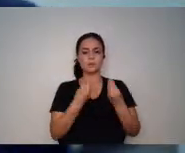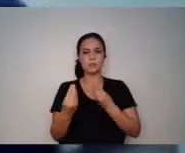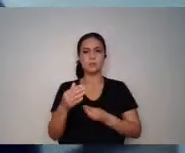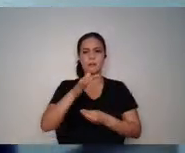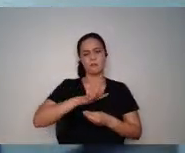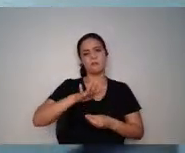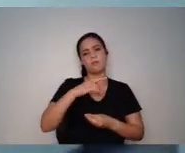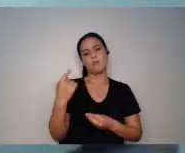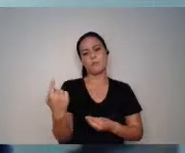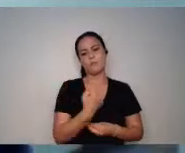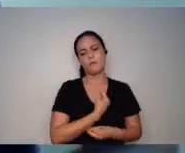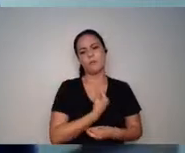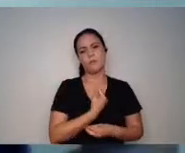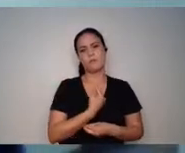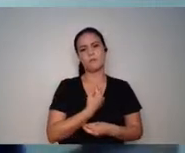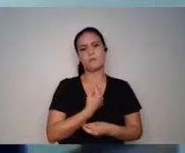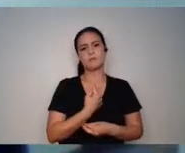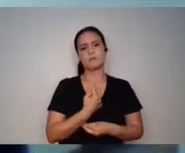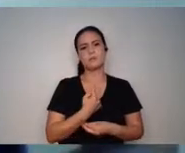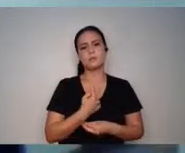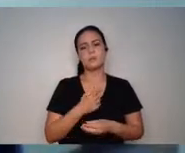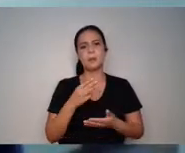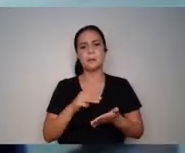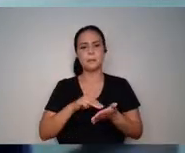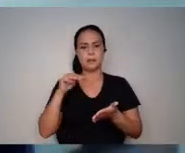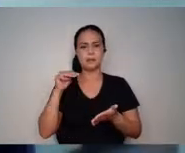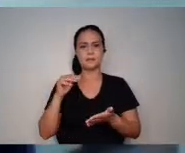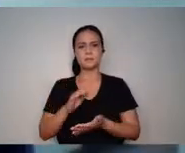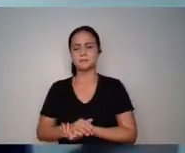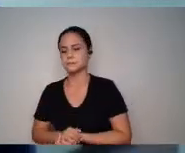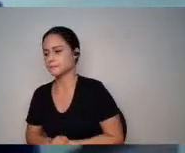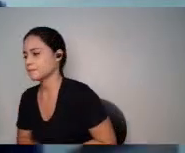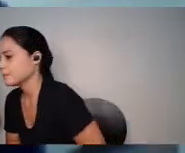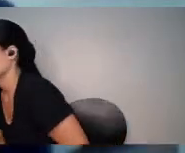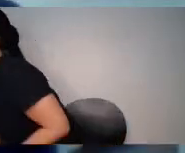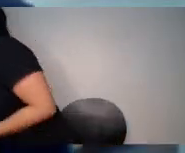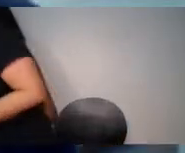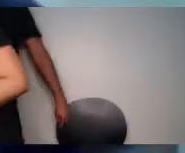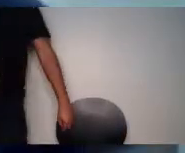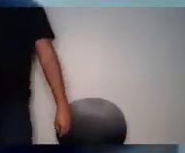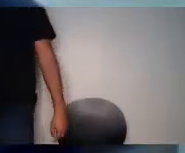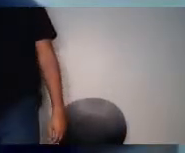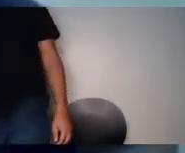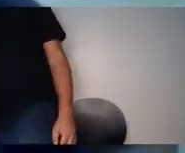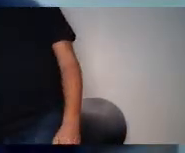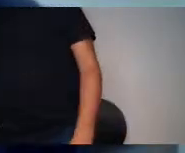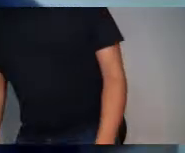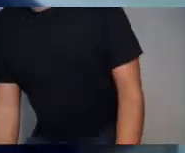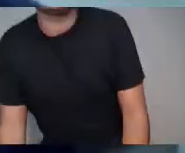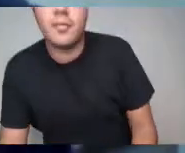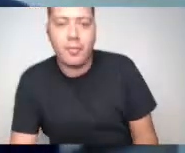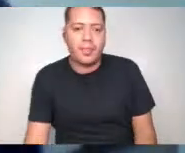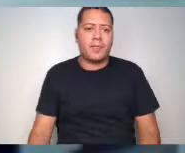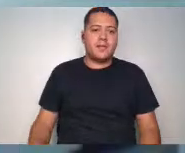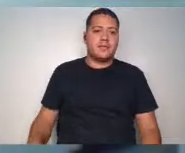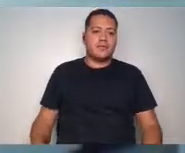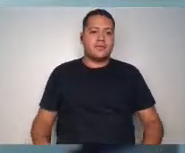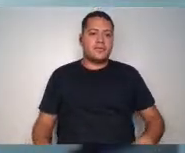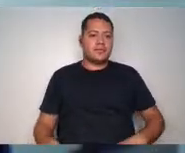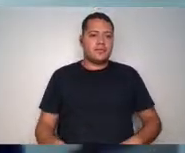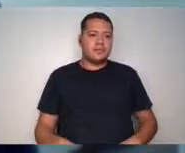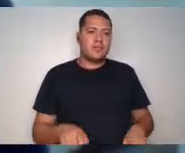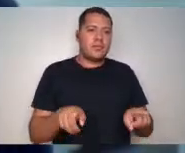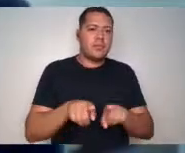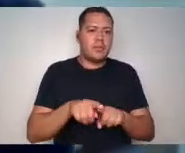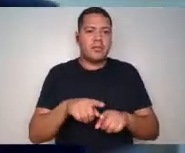is what conceives the goals to be achieved, as if there wasn't